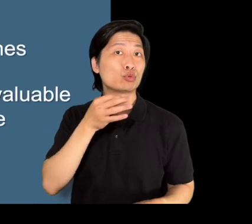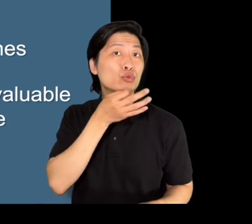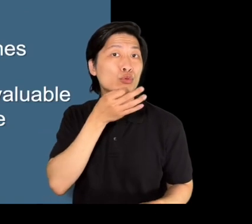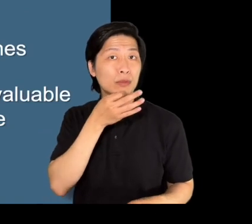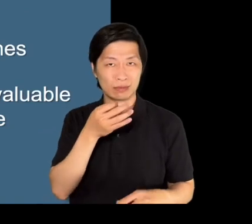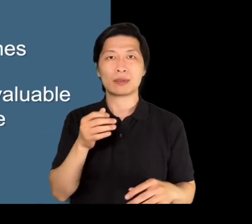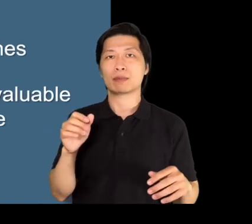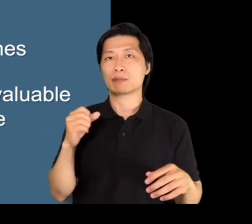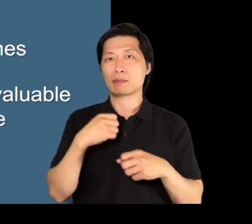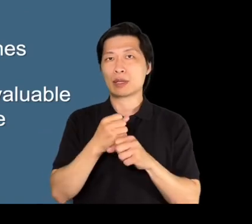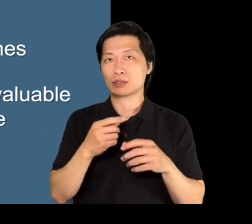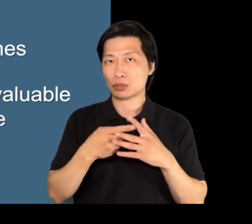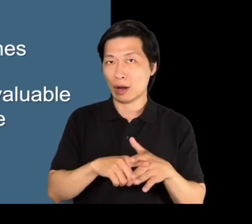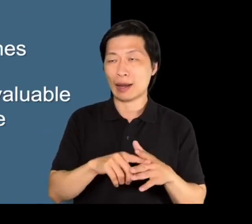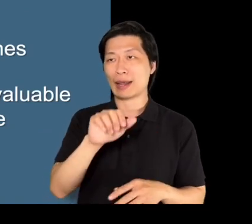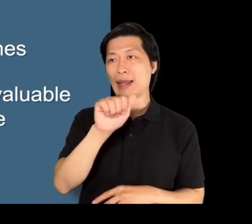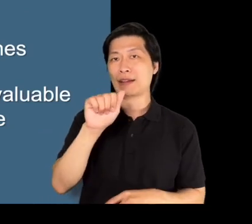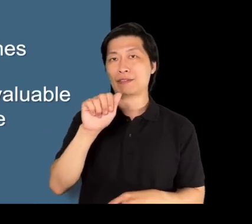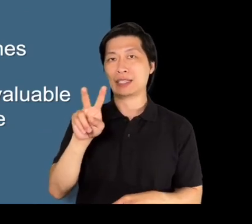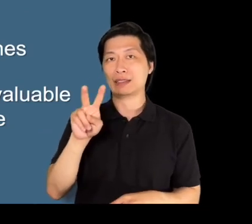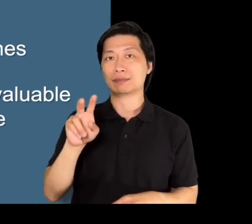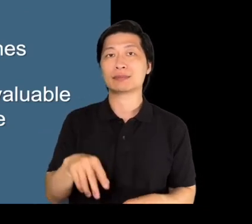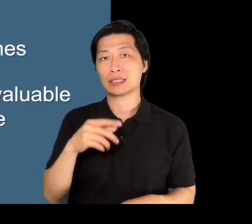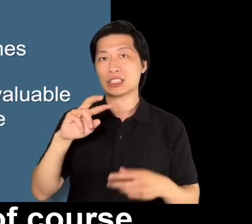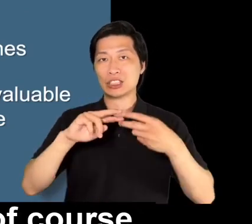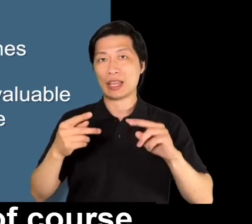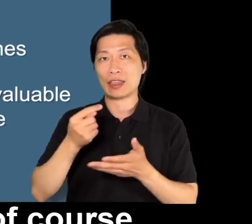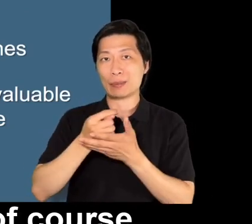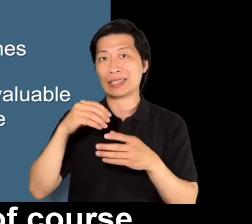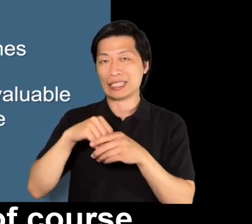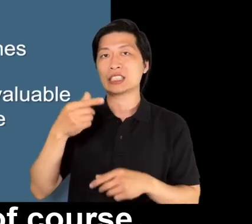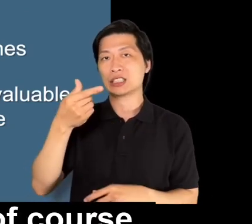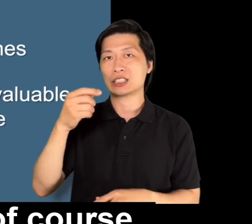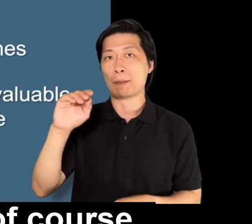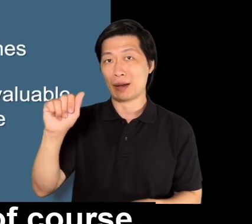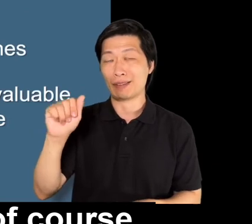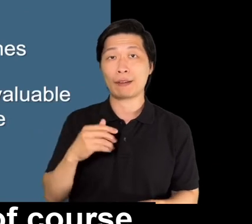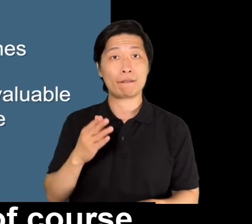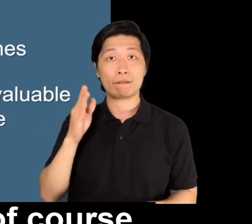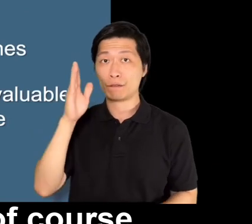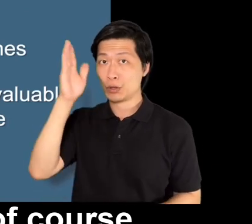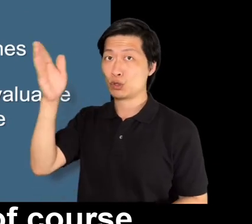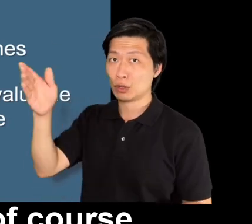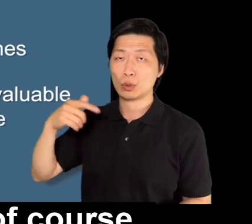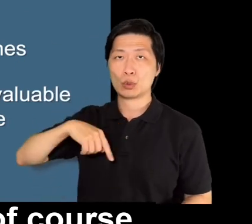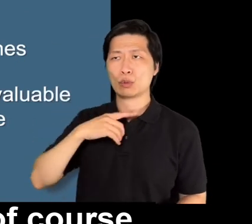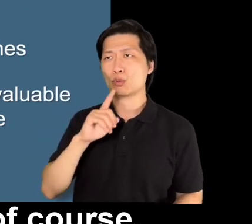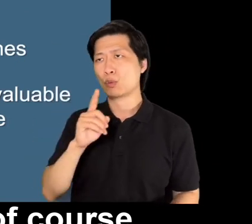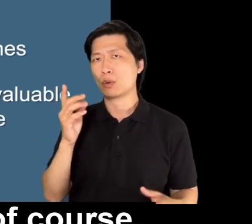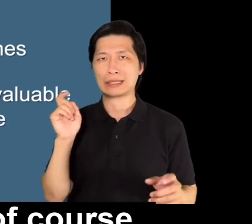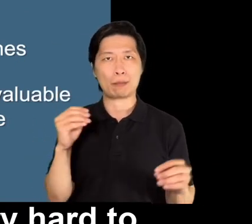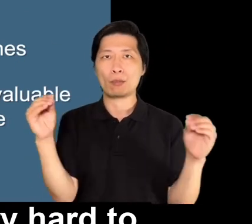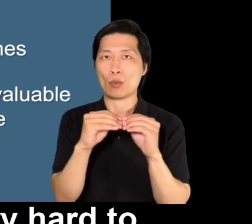In the future, we of course need more such animals. We're working very hard to produce more